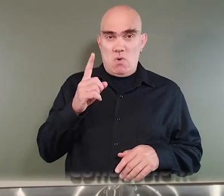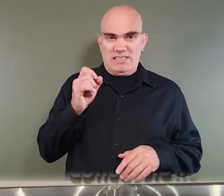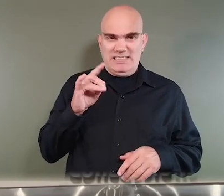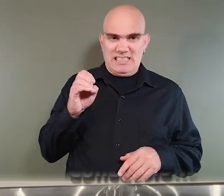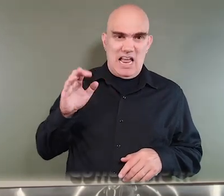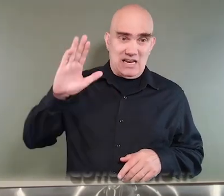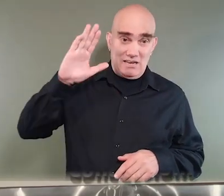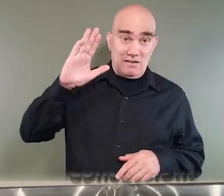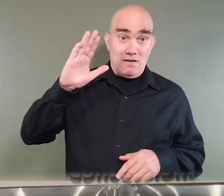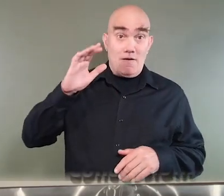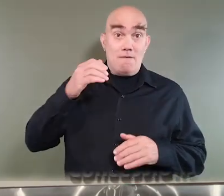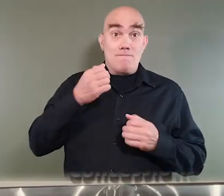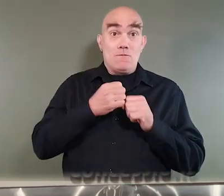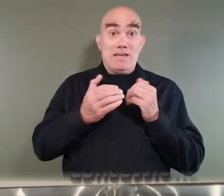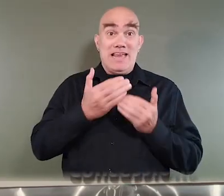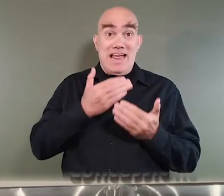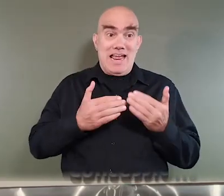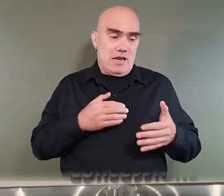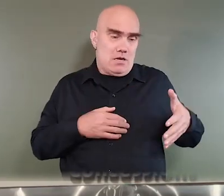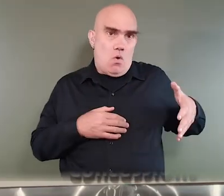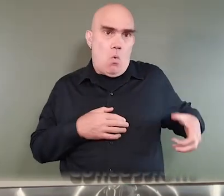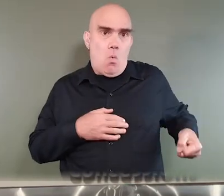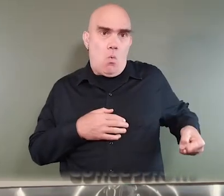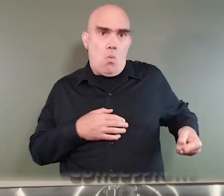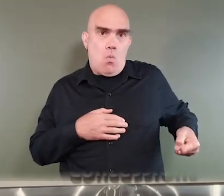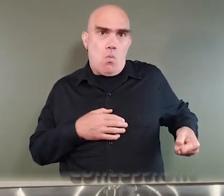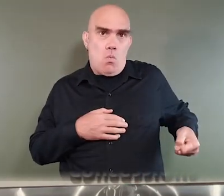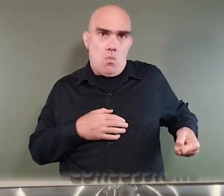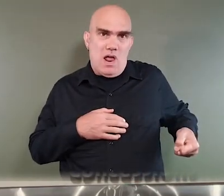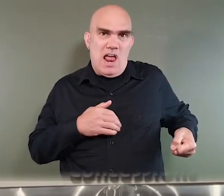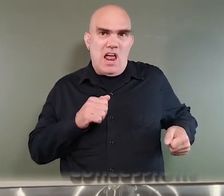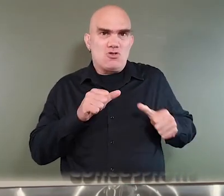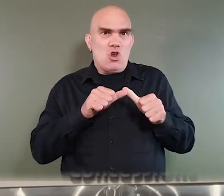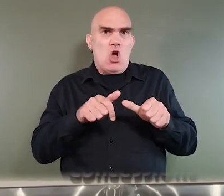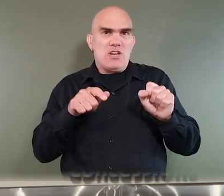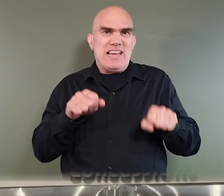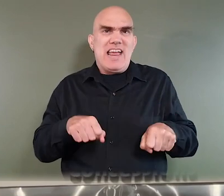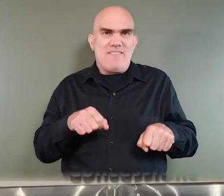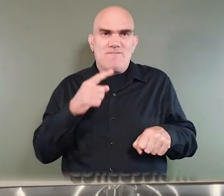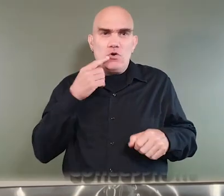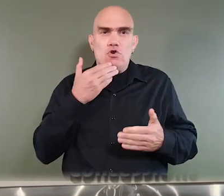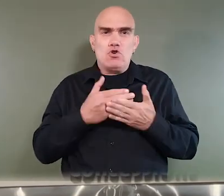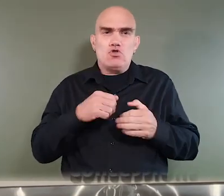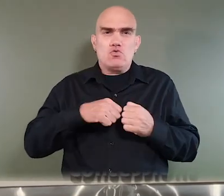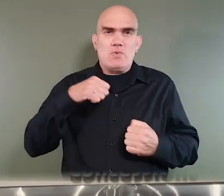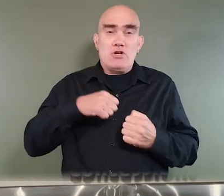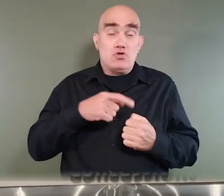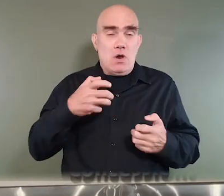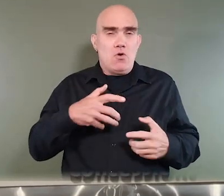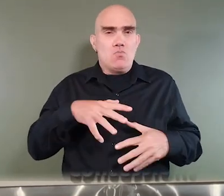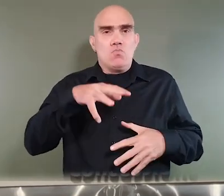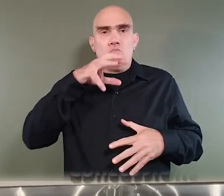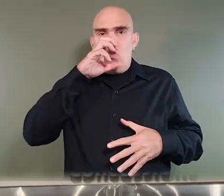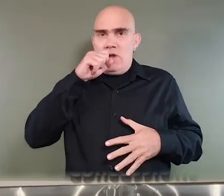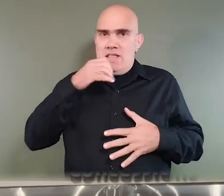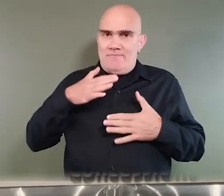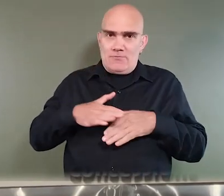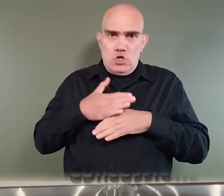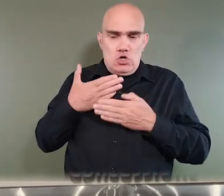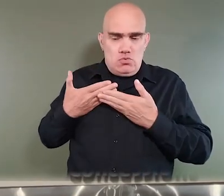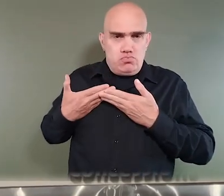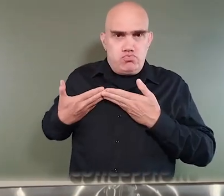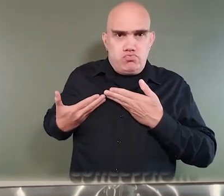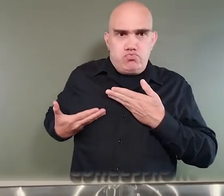chair and hold as long as it feels like a good stretch. And then you want to breathe into the whole side of your body.